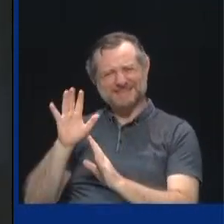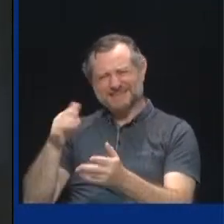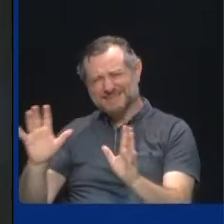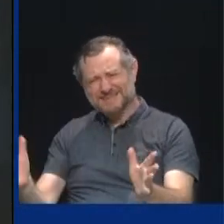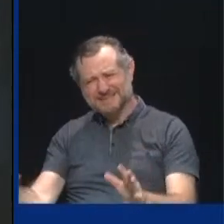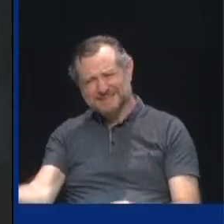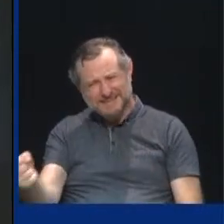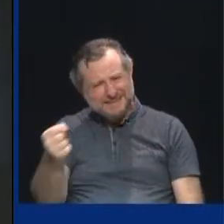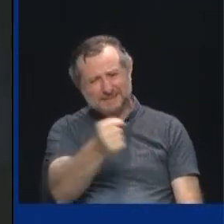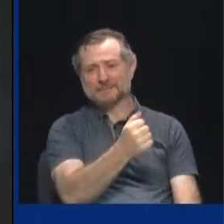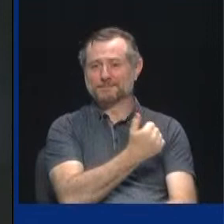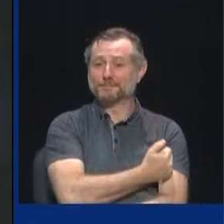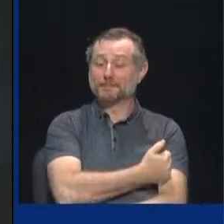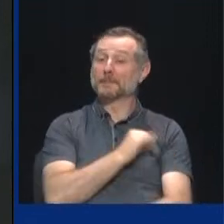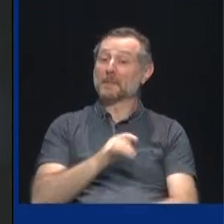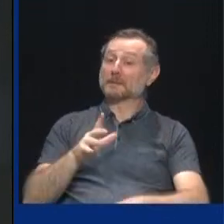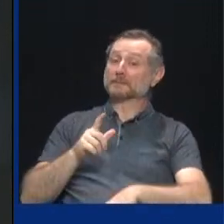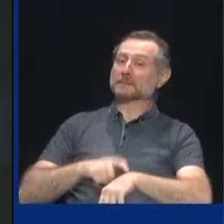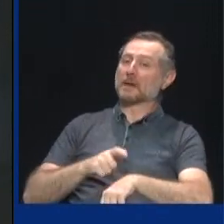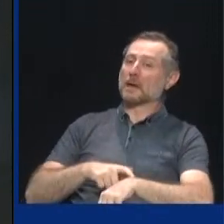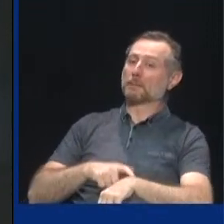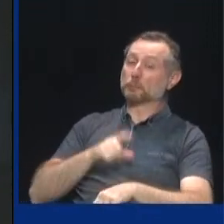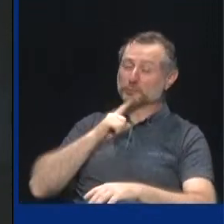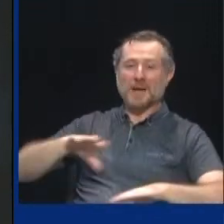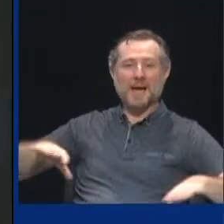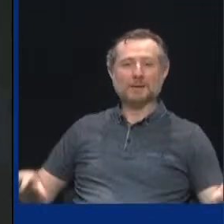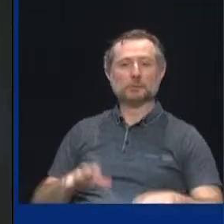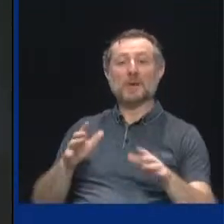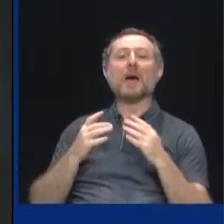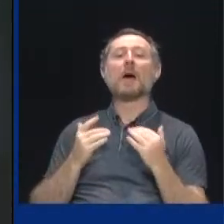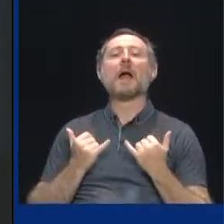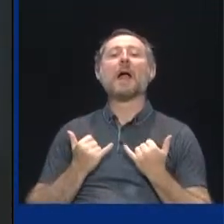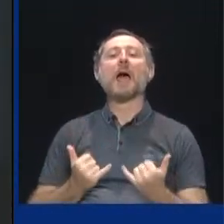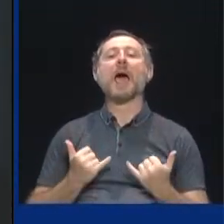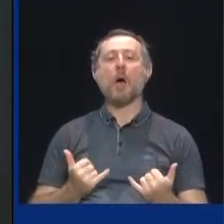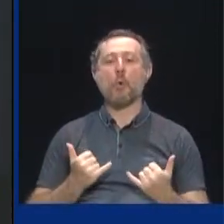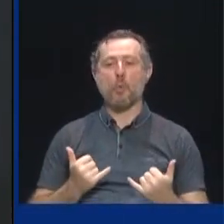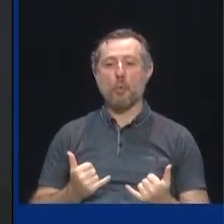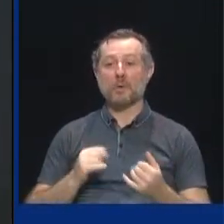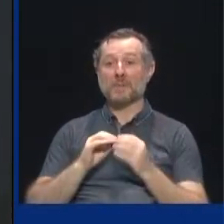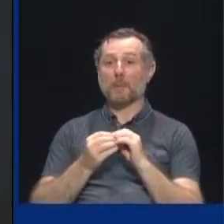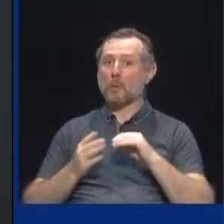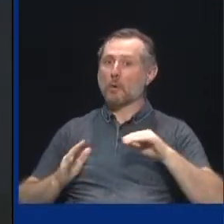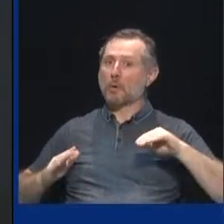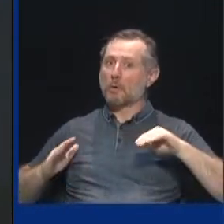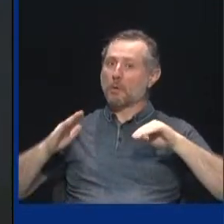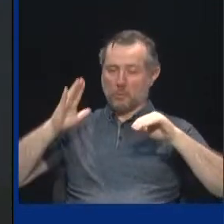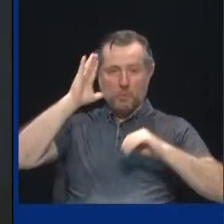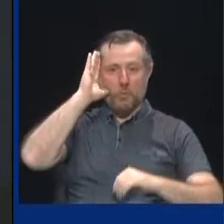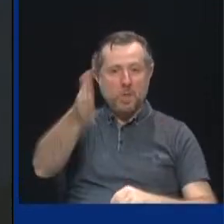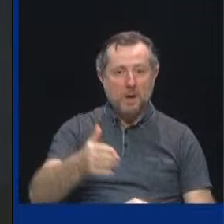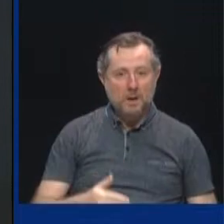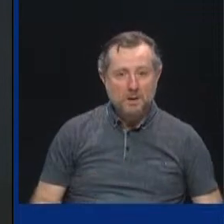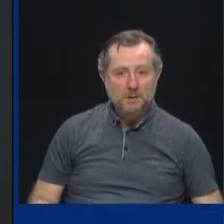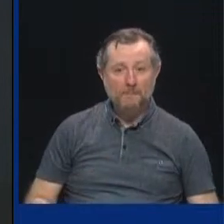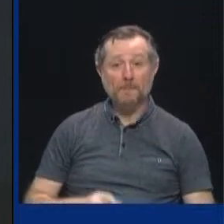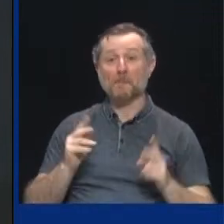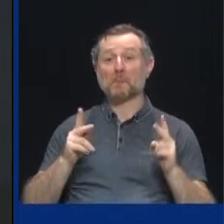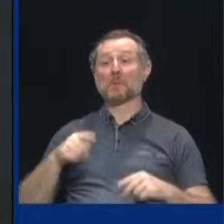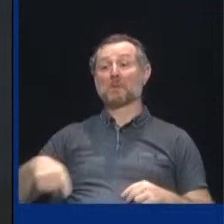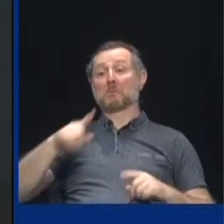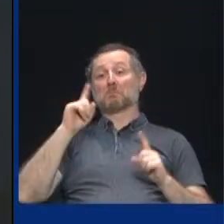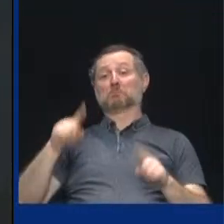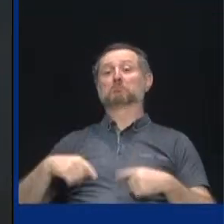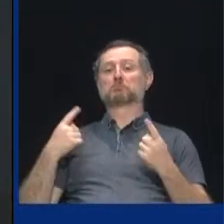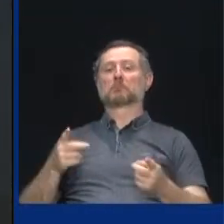the time to act is now. Otherwise, you're going to see those numbers keep going up. And people took false comfort in, well,